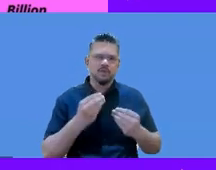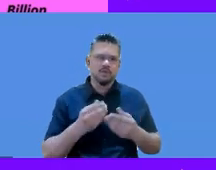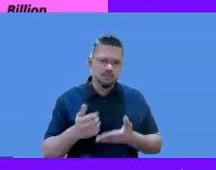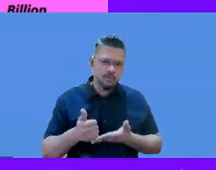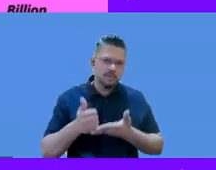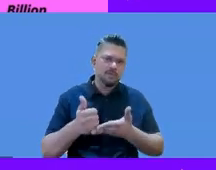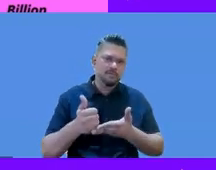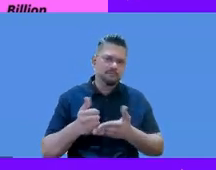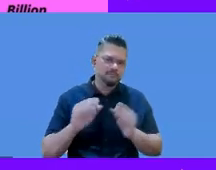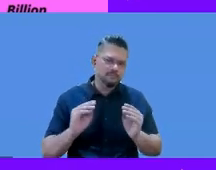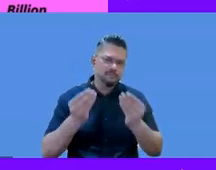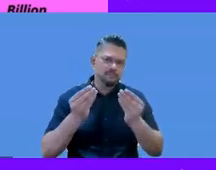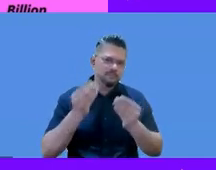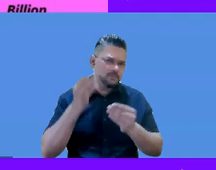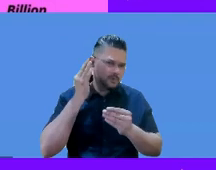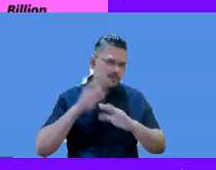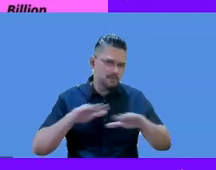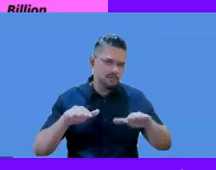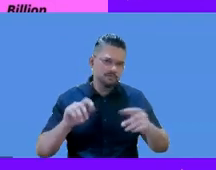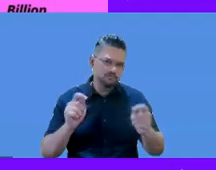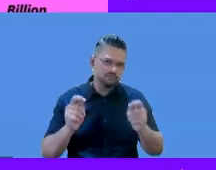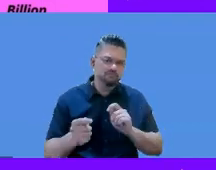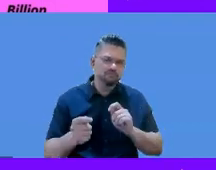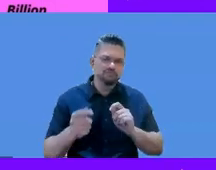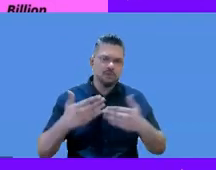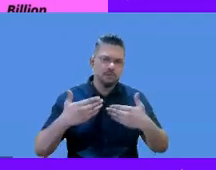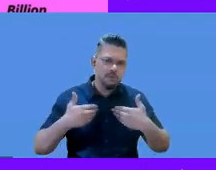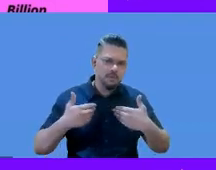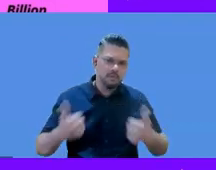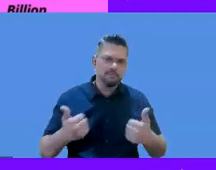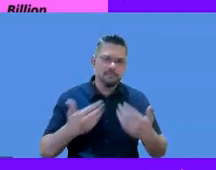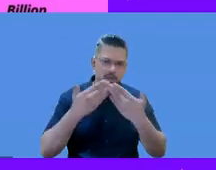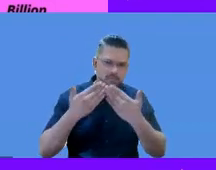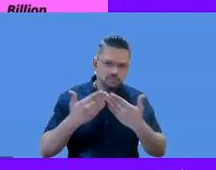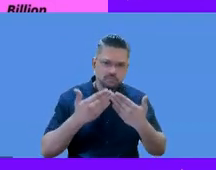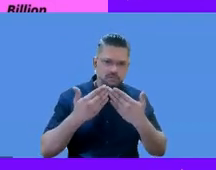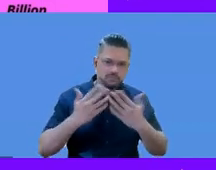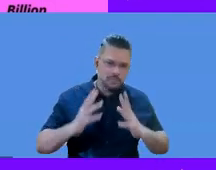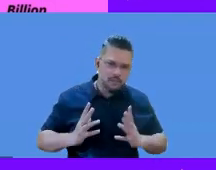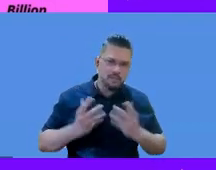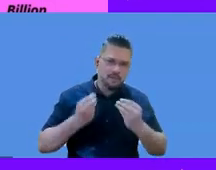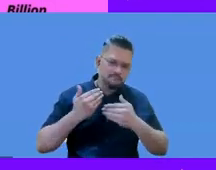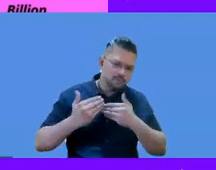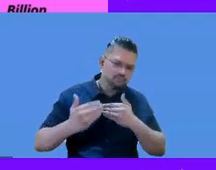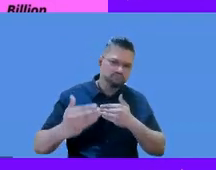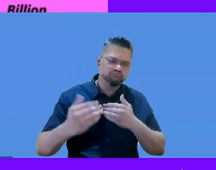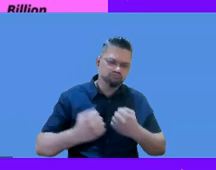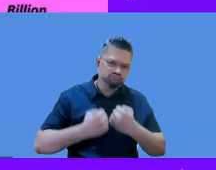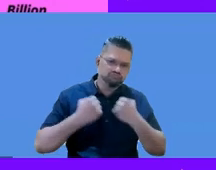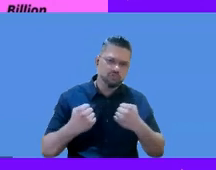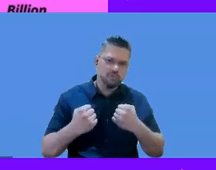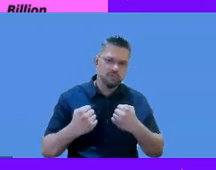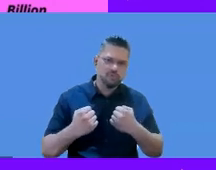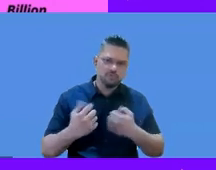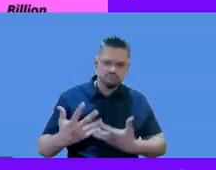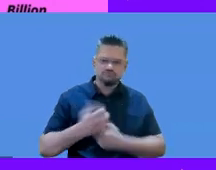and Asia take control of their health, their education, and their livelihood. And they really focus on youth-generated